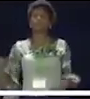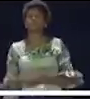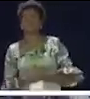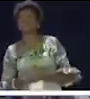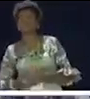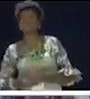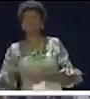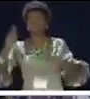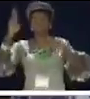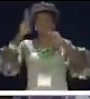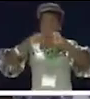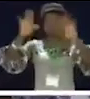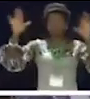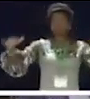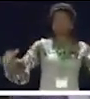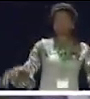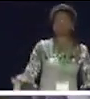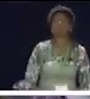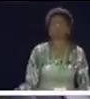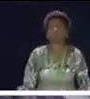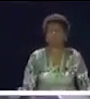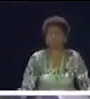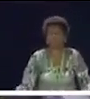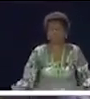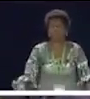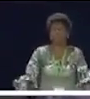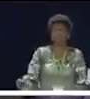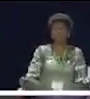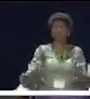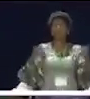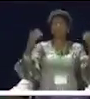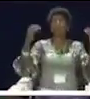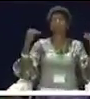And then you may please be seated. Now,